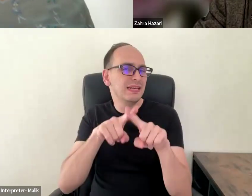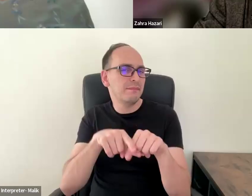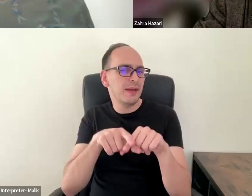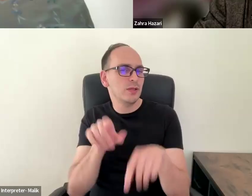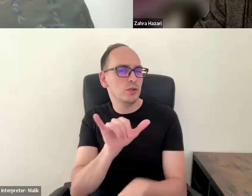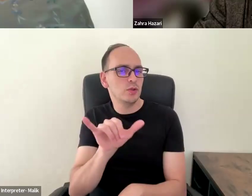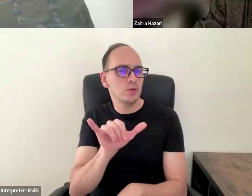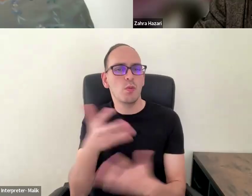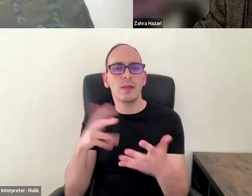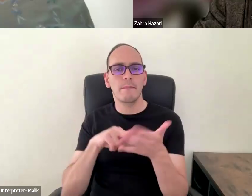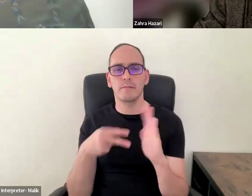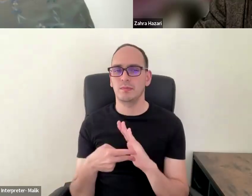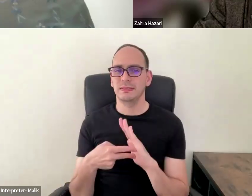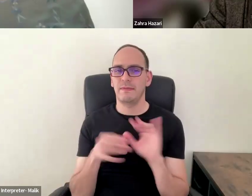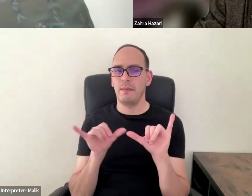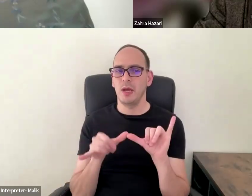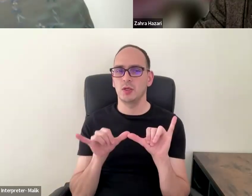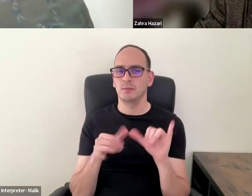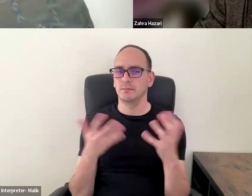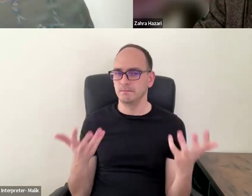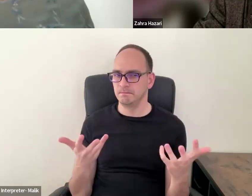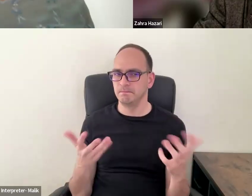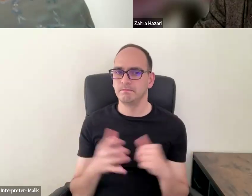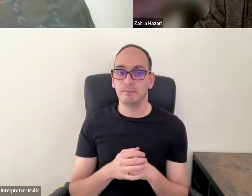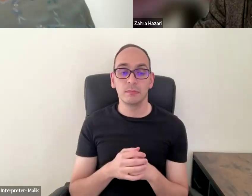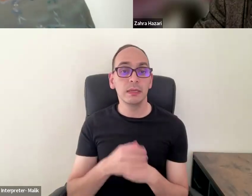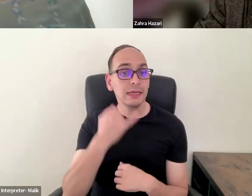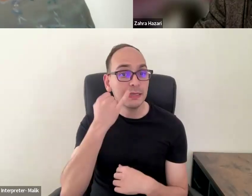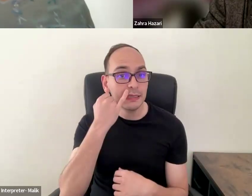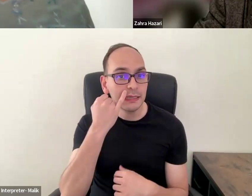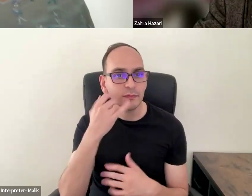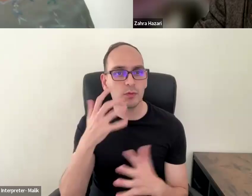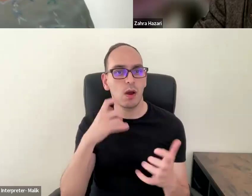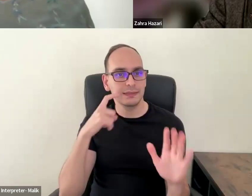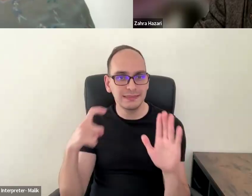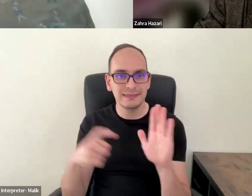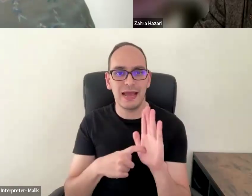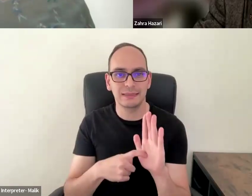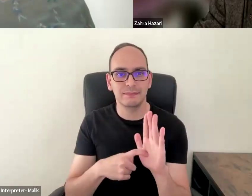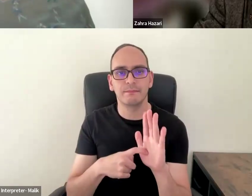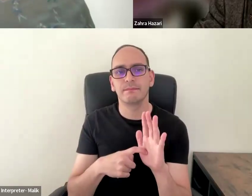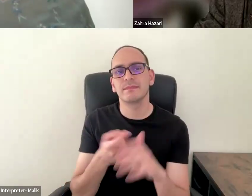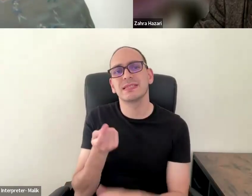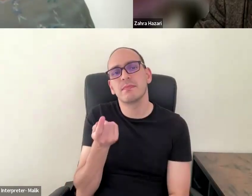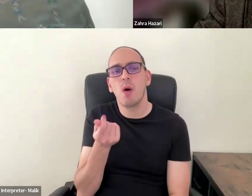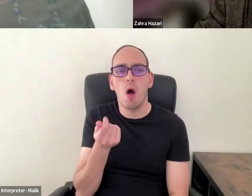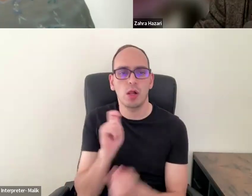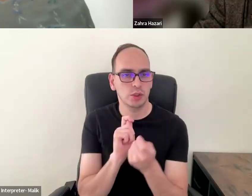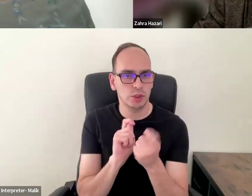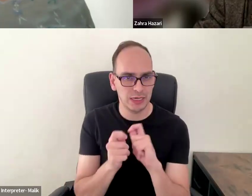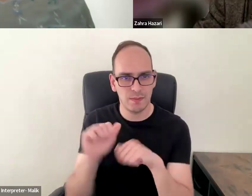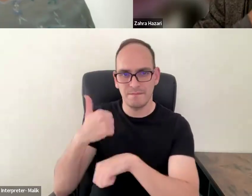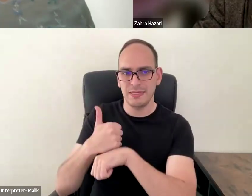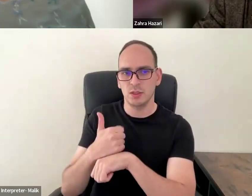the purpose is for the measure. I would say if you want to detect small changes based